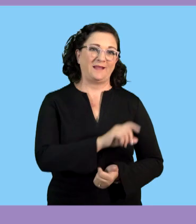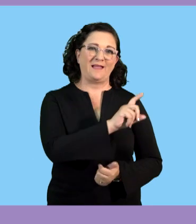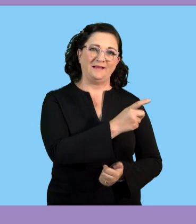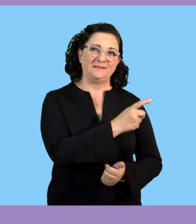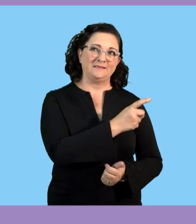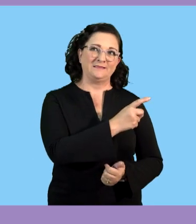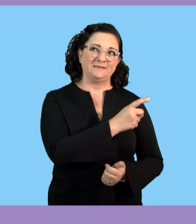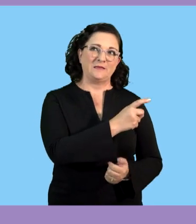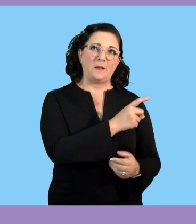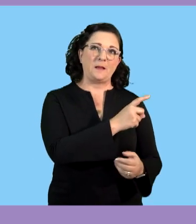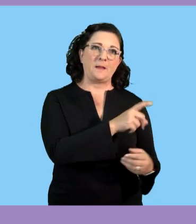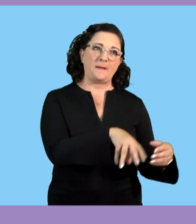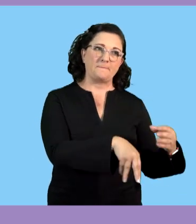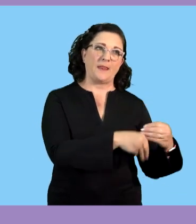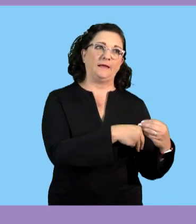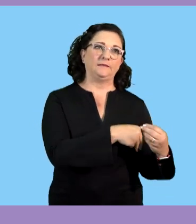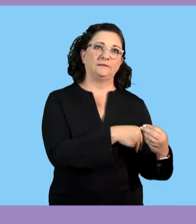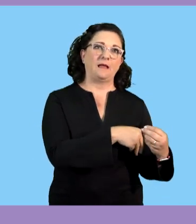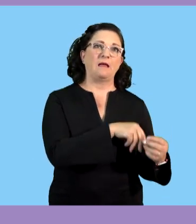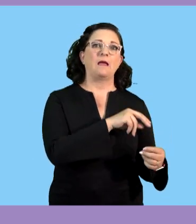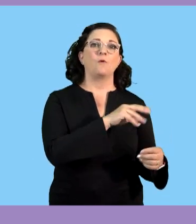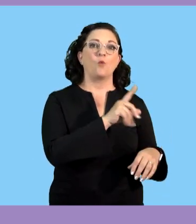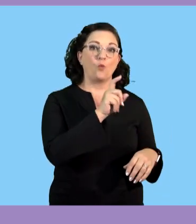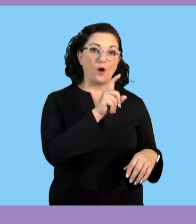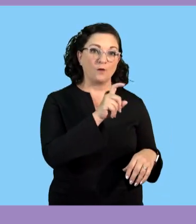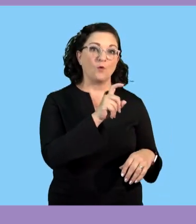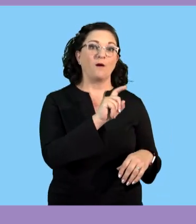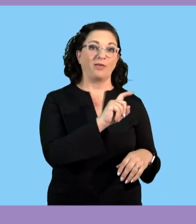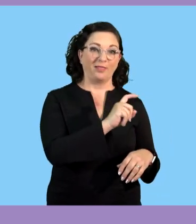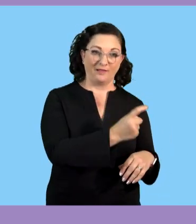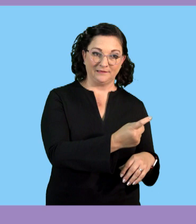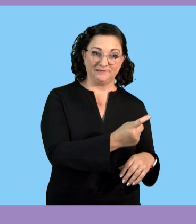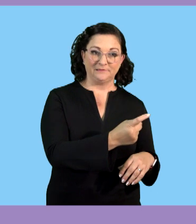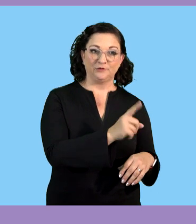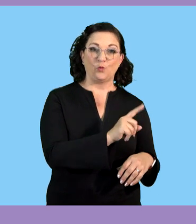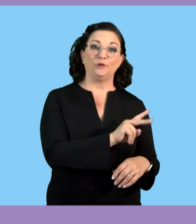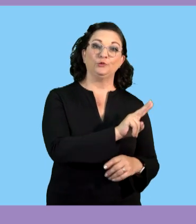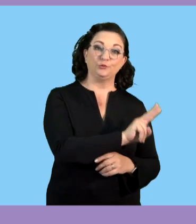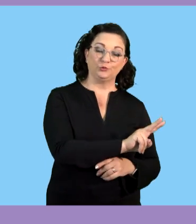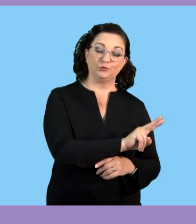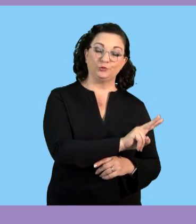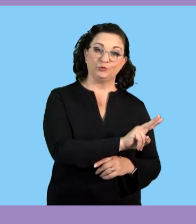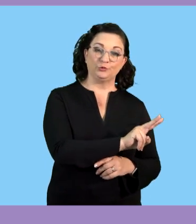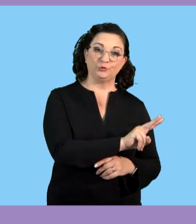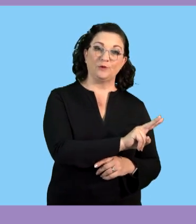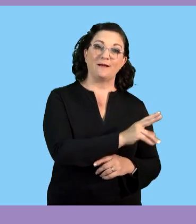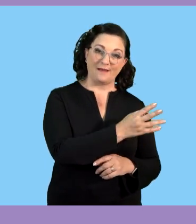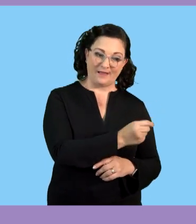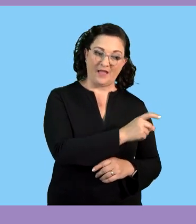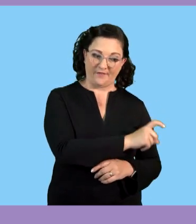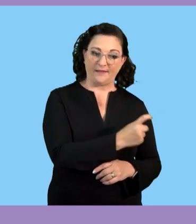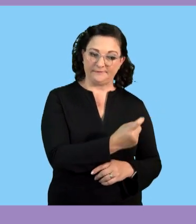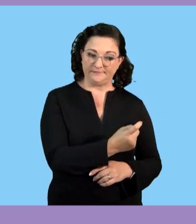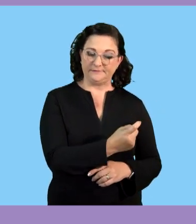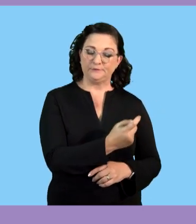and we are adding another x. So if I already have x and I'm adding another x, that means I have 2 of